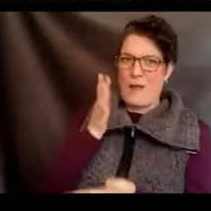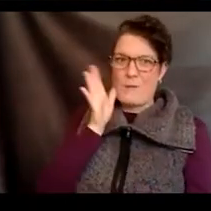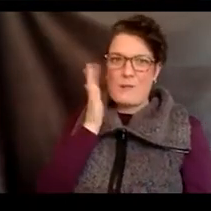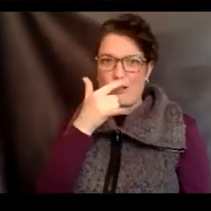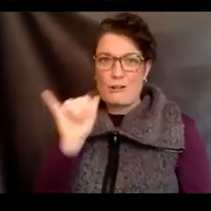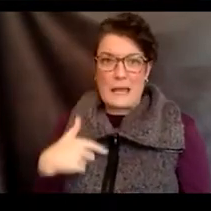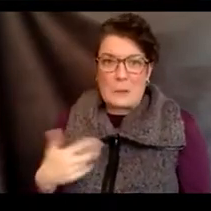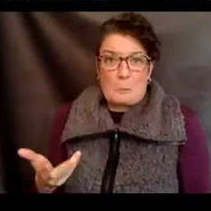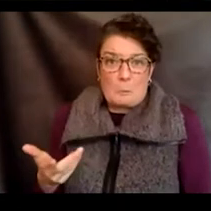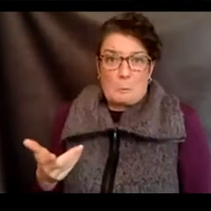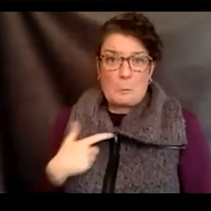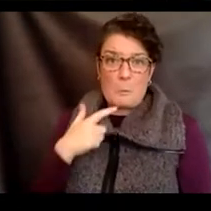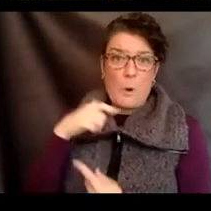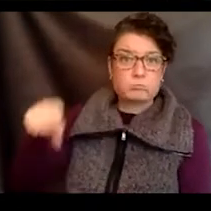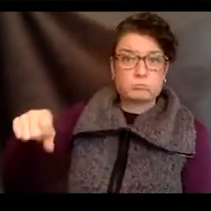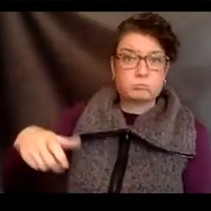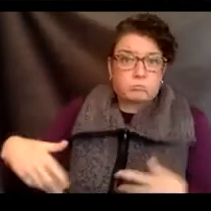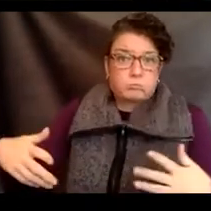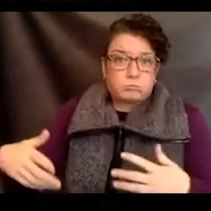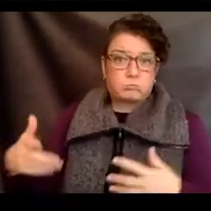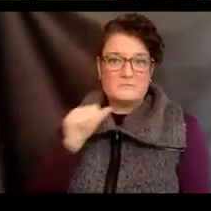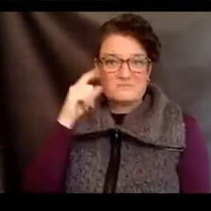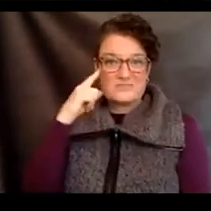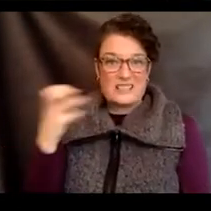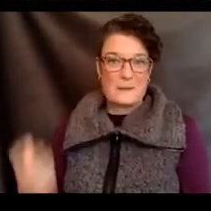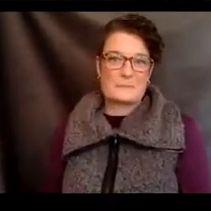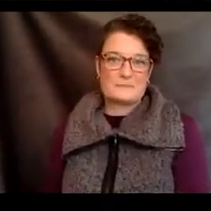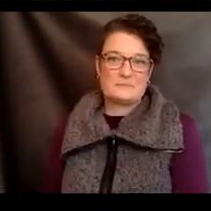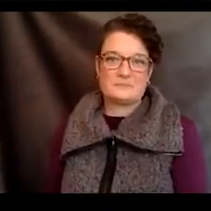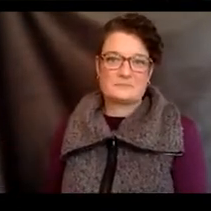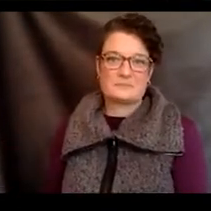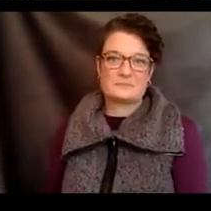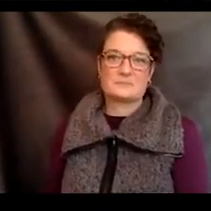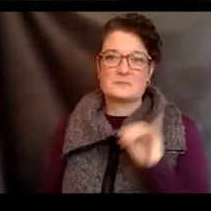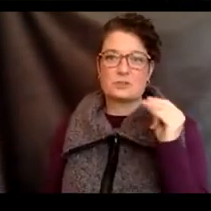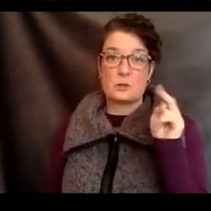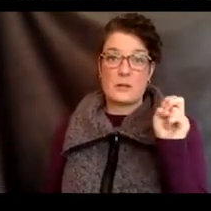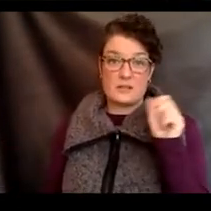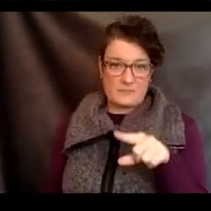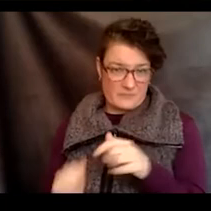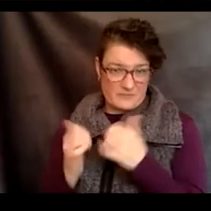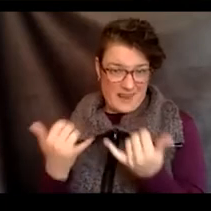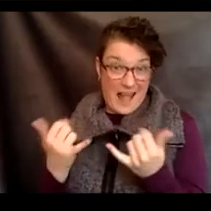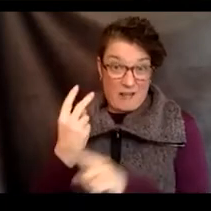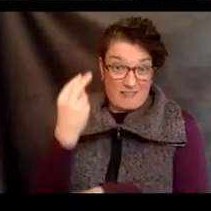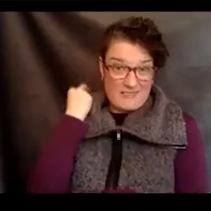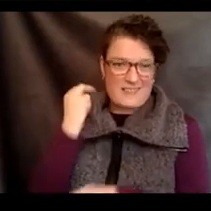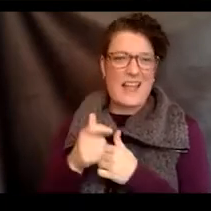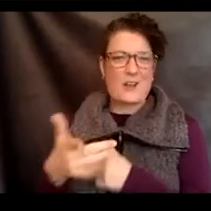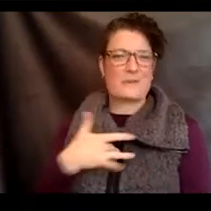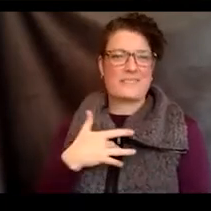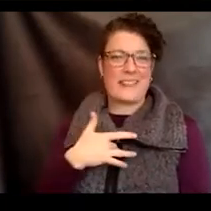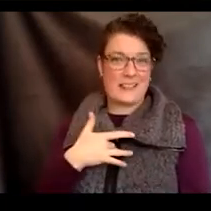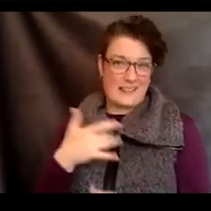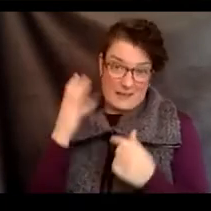was very easy to kind of say yes and sign on. And what do you guys think? How do you feel about it now that it's finished? I'm